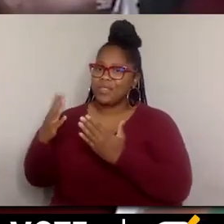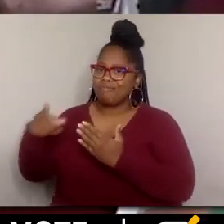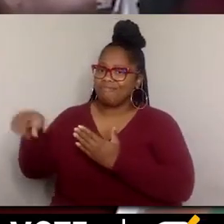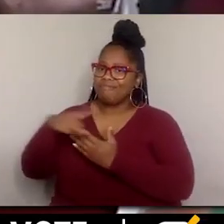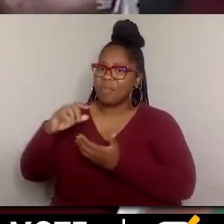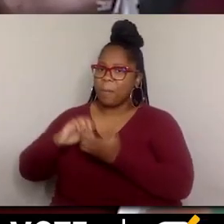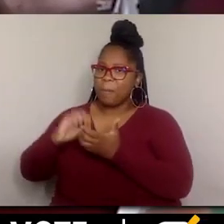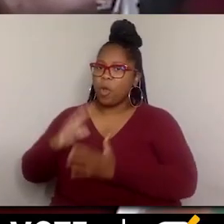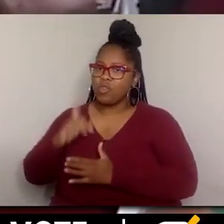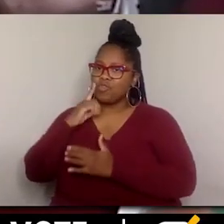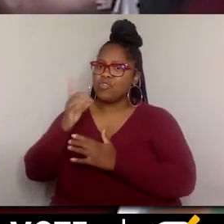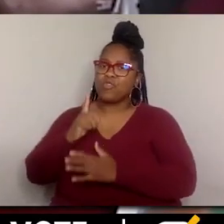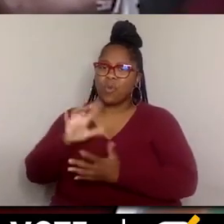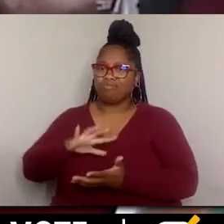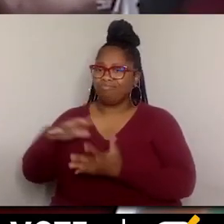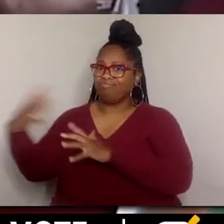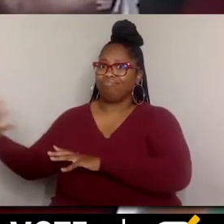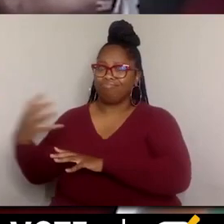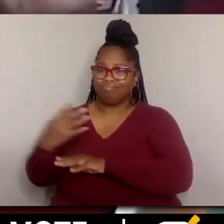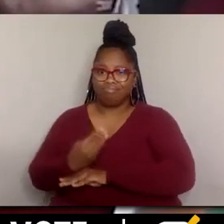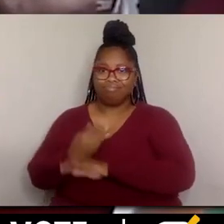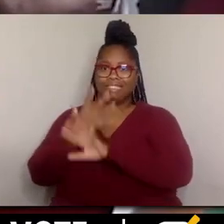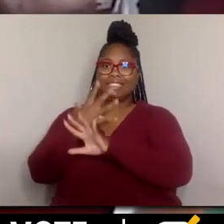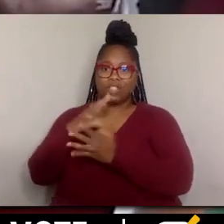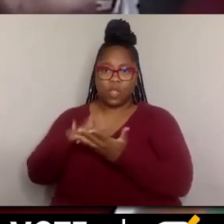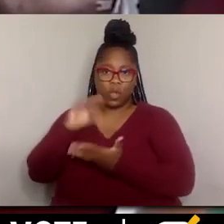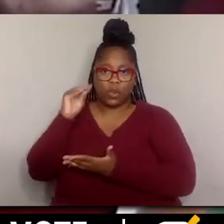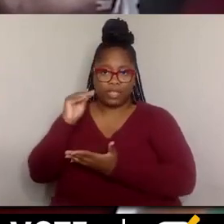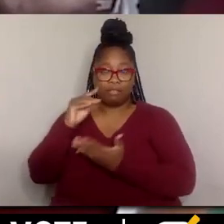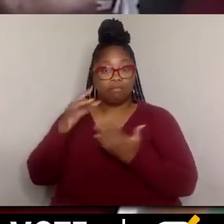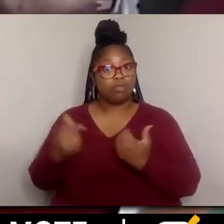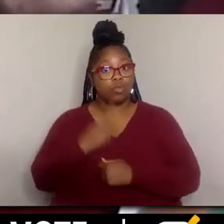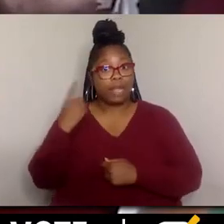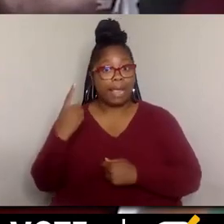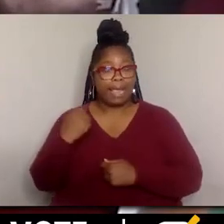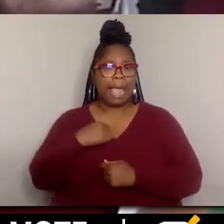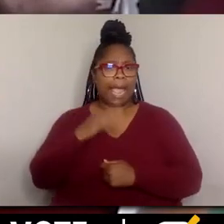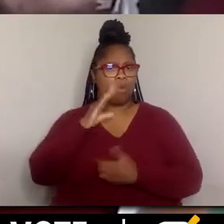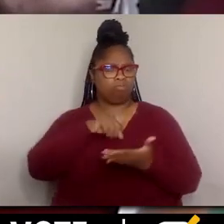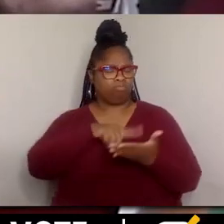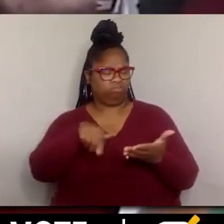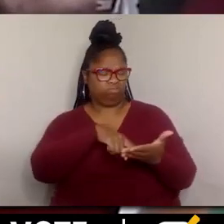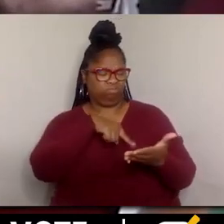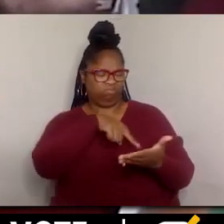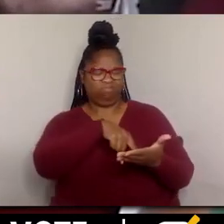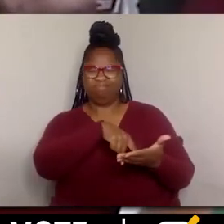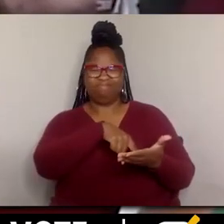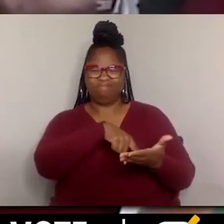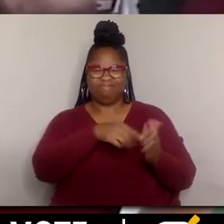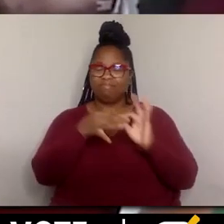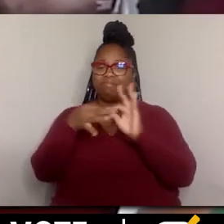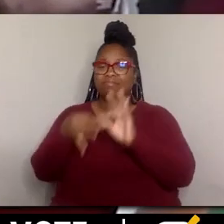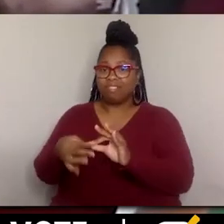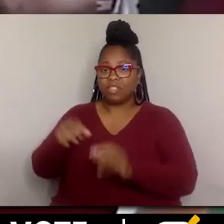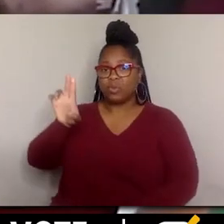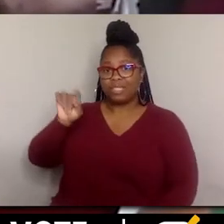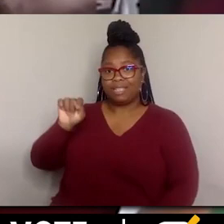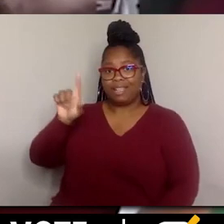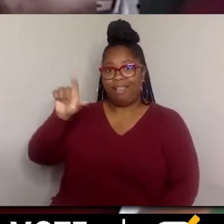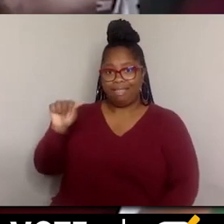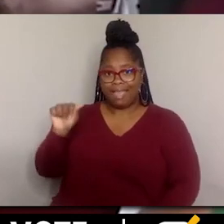crisis distance learning. Today, I will be correcting the record on UTLA's position